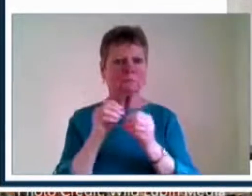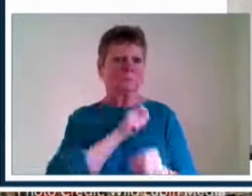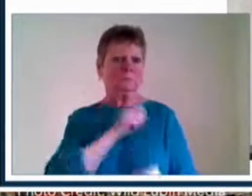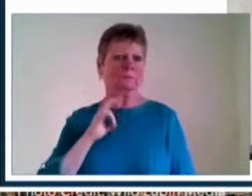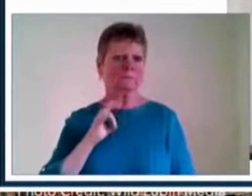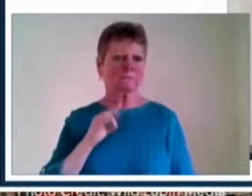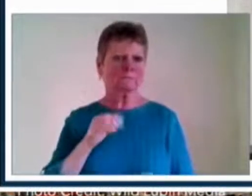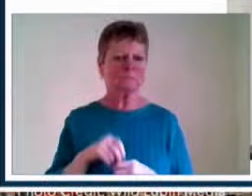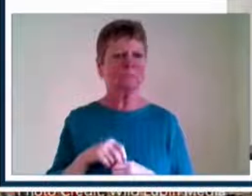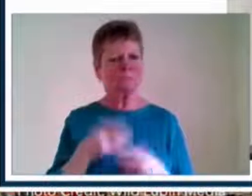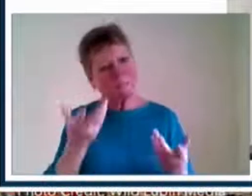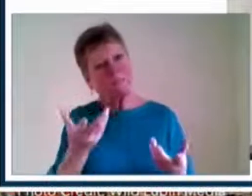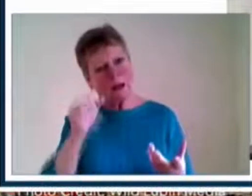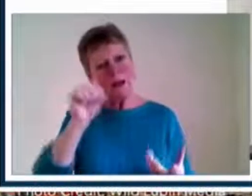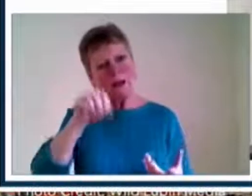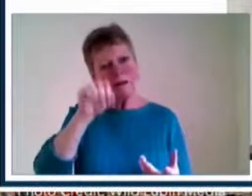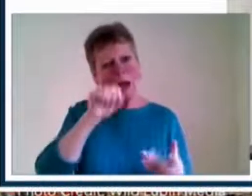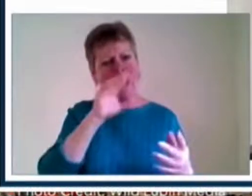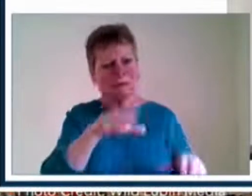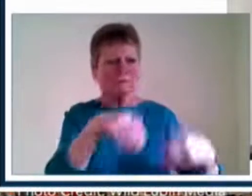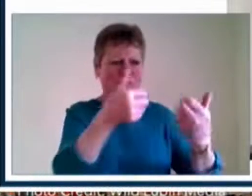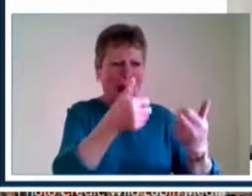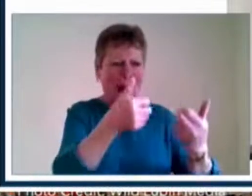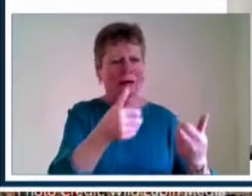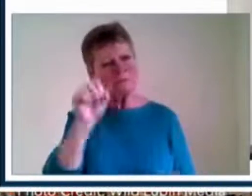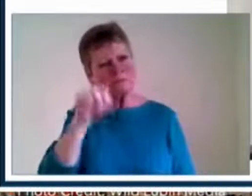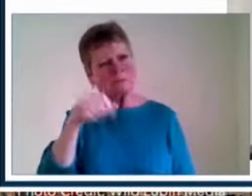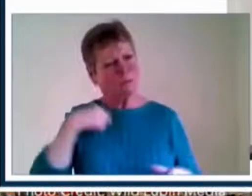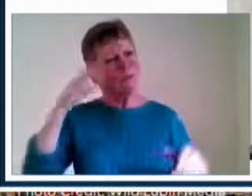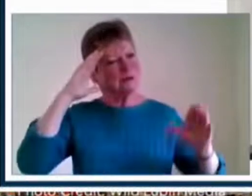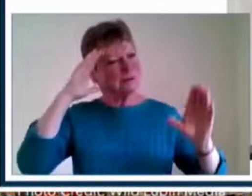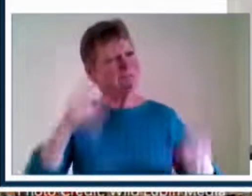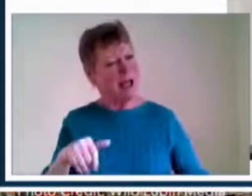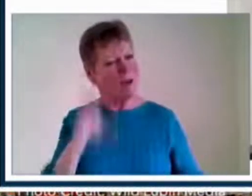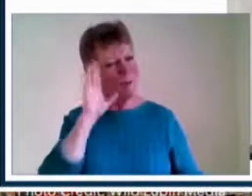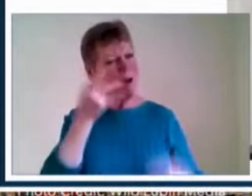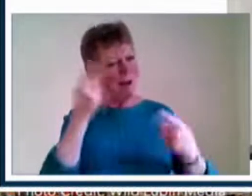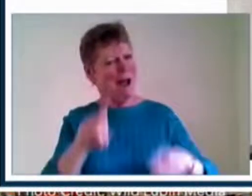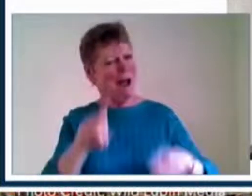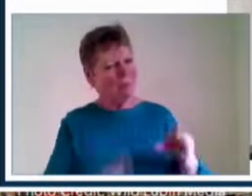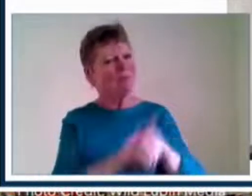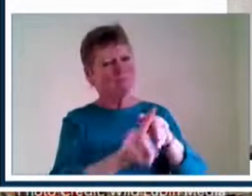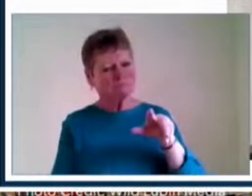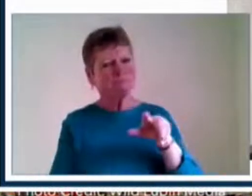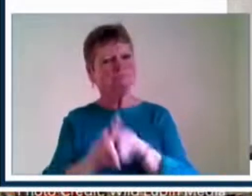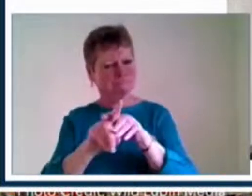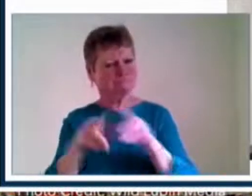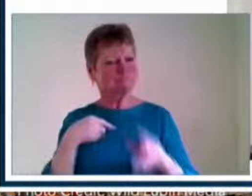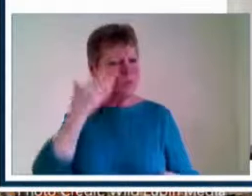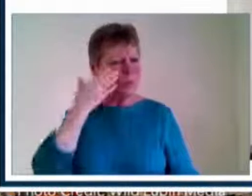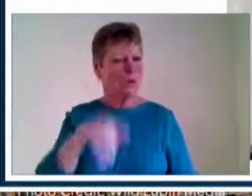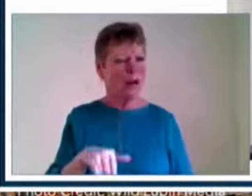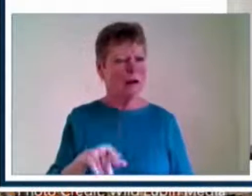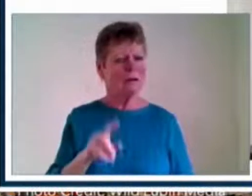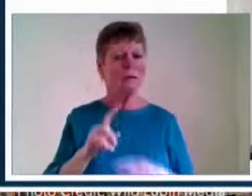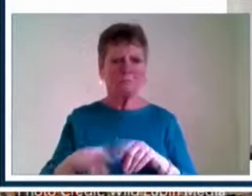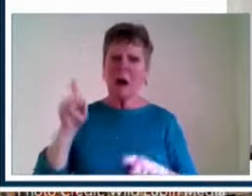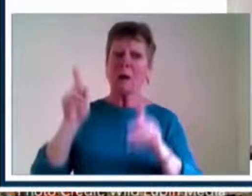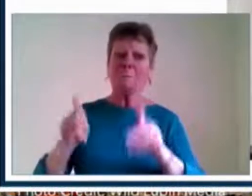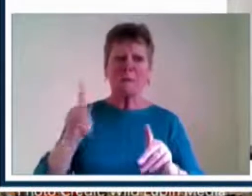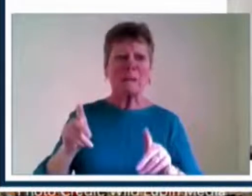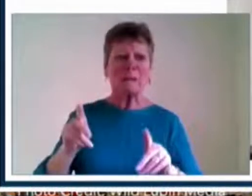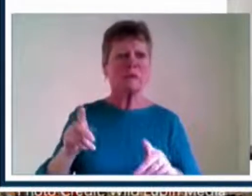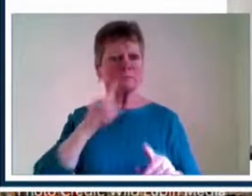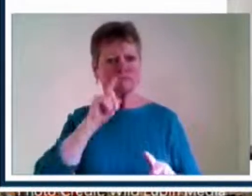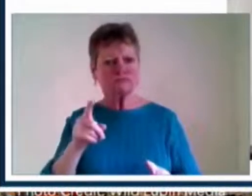of challenges were expected. We always knew that there'd be some challenges, but people are stepping up. Because the